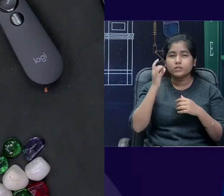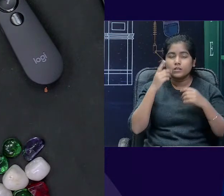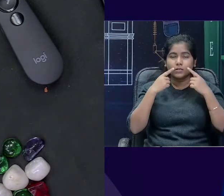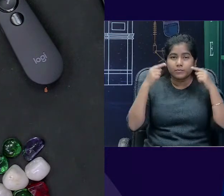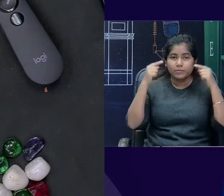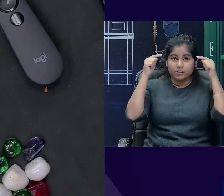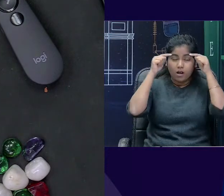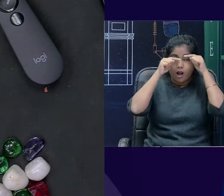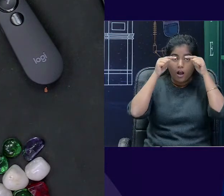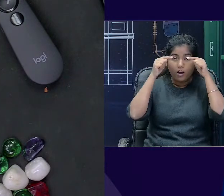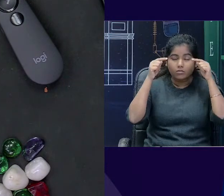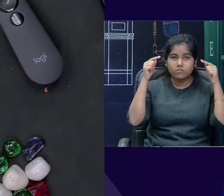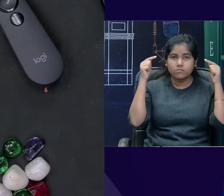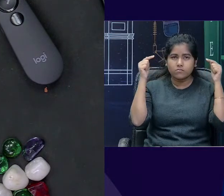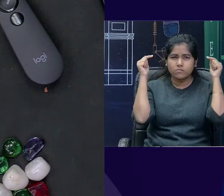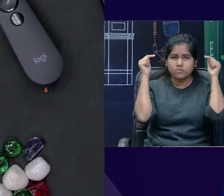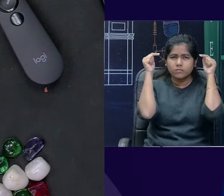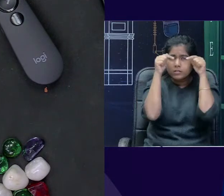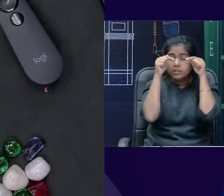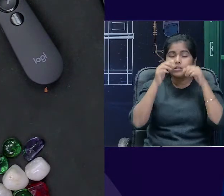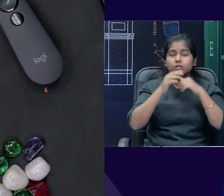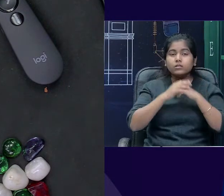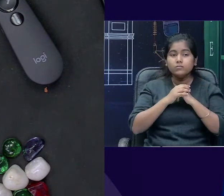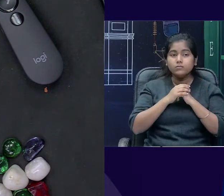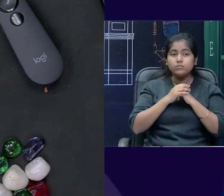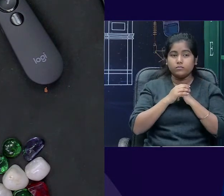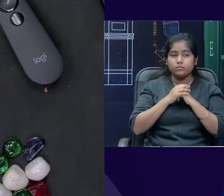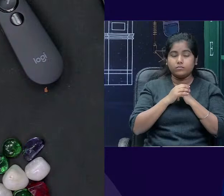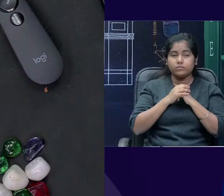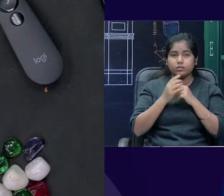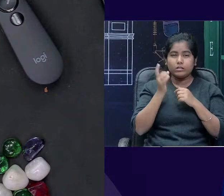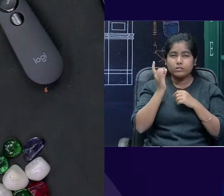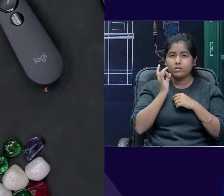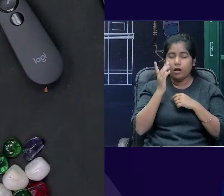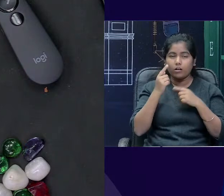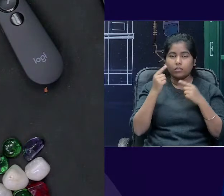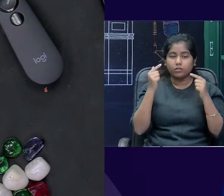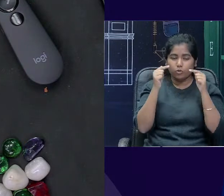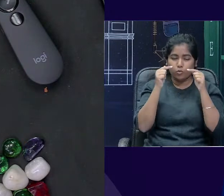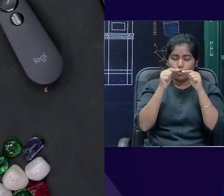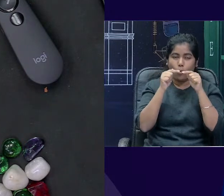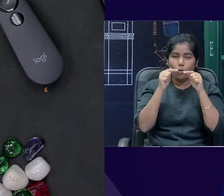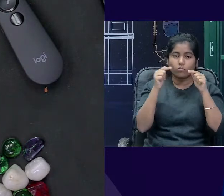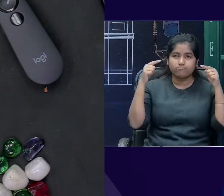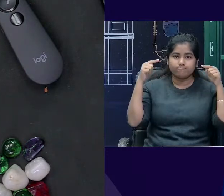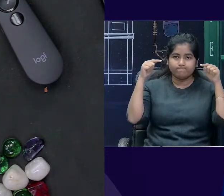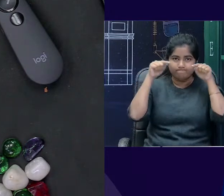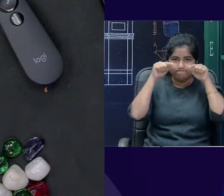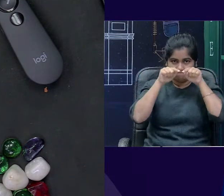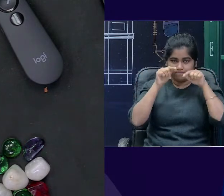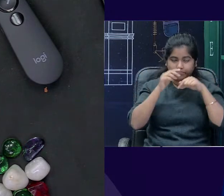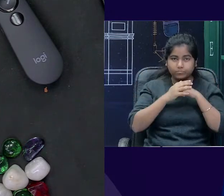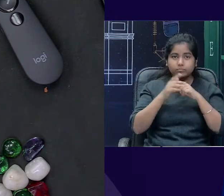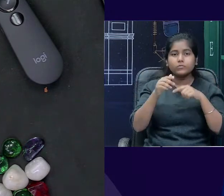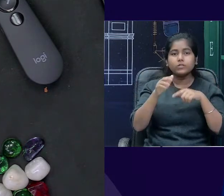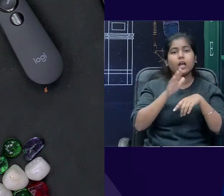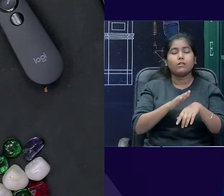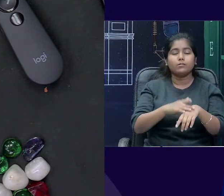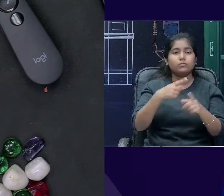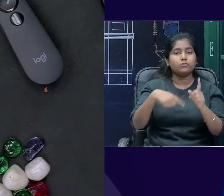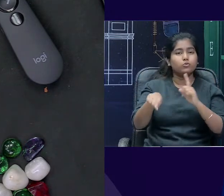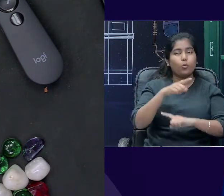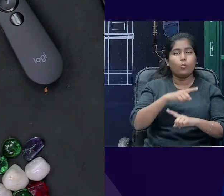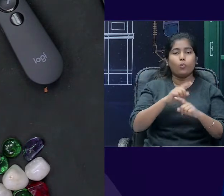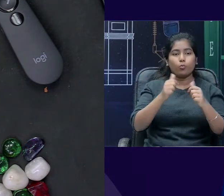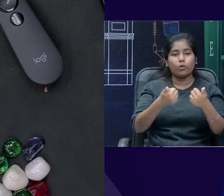eyelashes, our eyebrows, Right. get twisted, and in anger they come closer. These are the experience they can do even